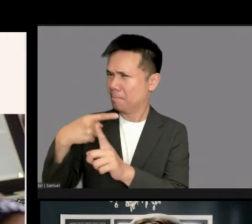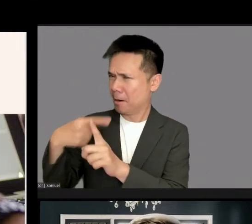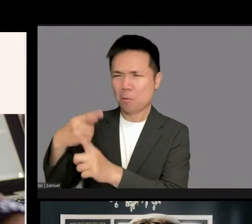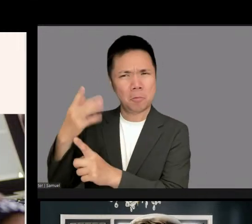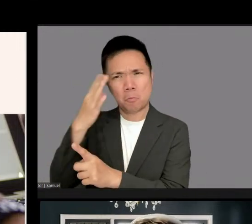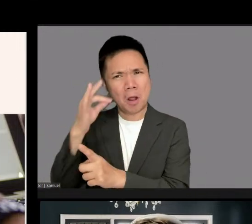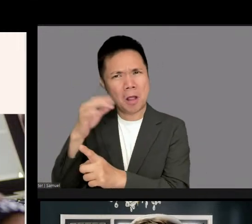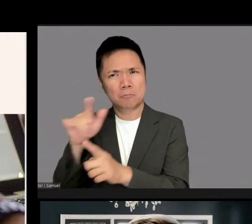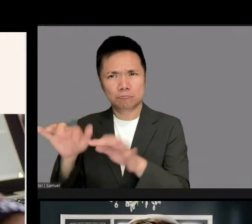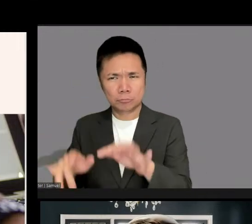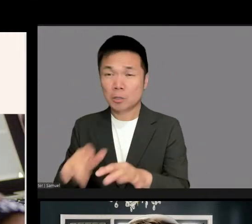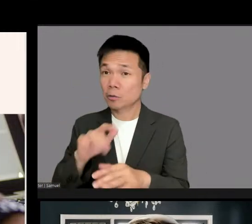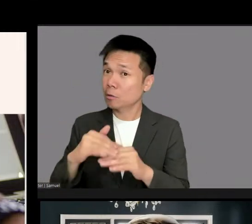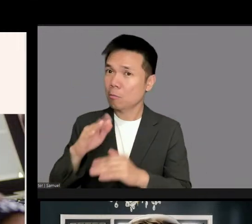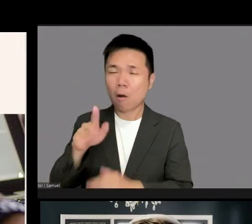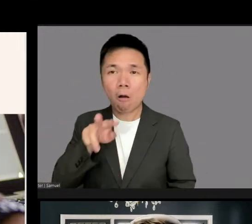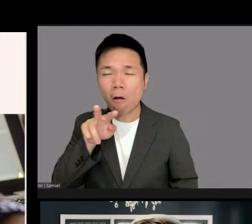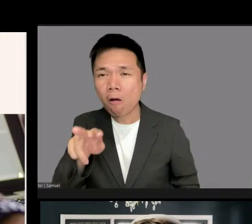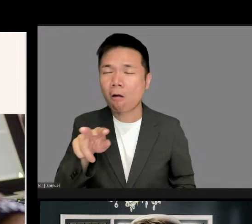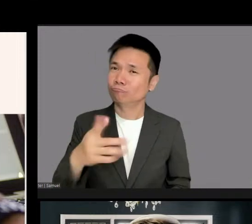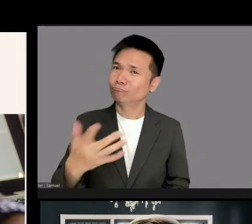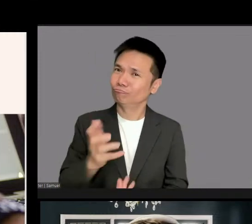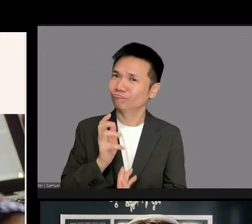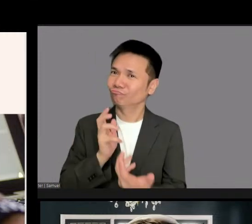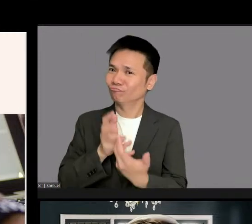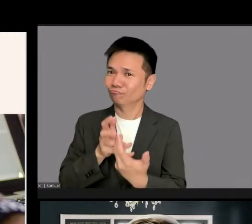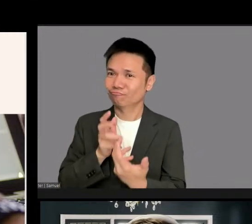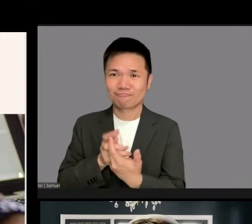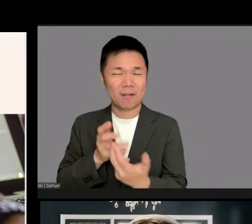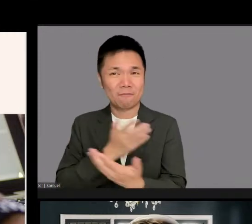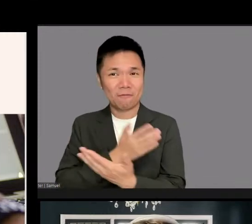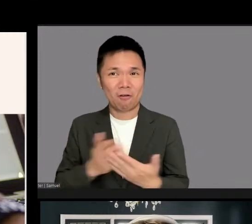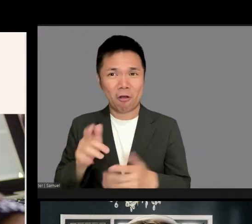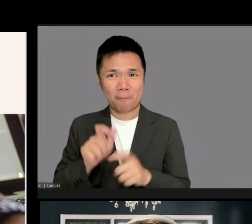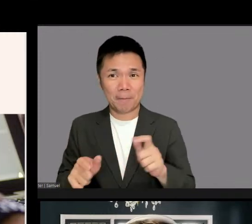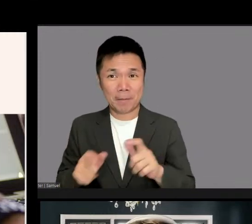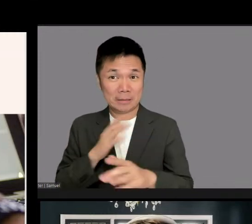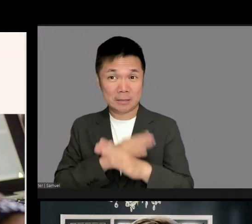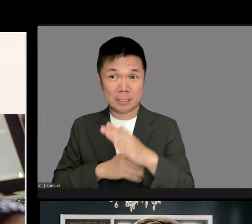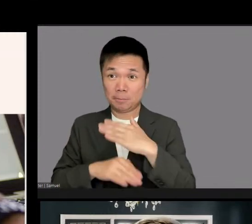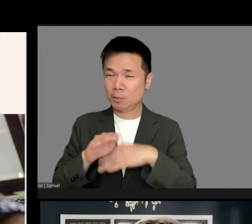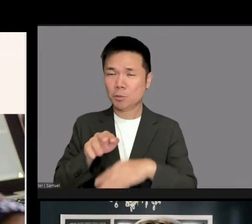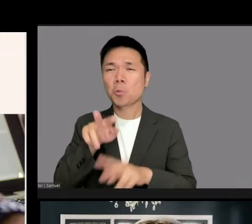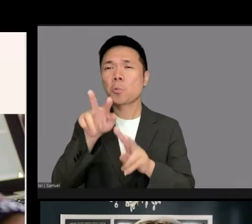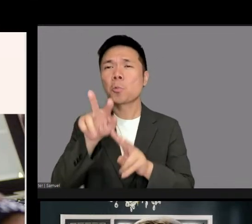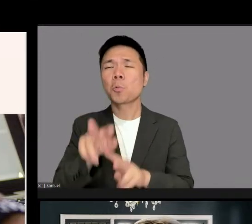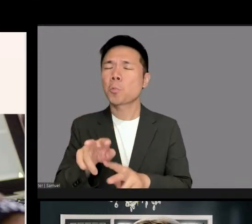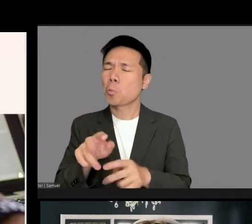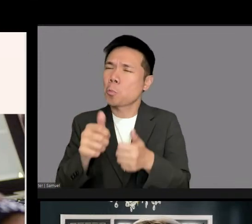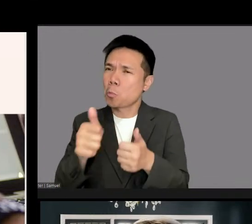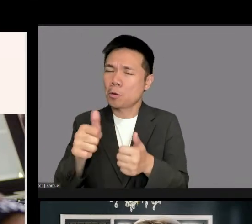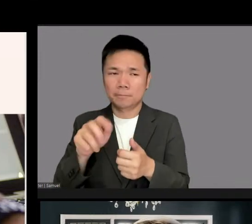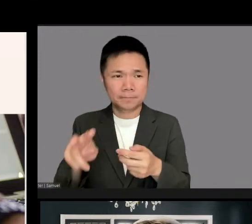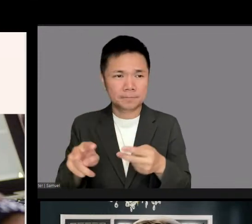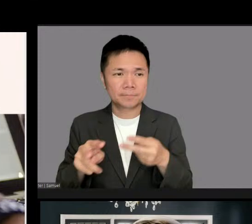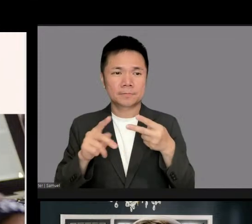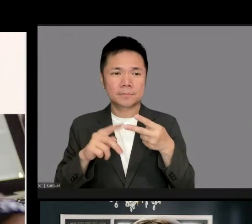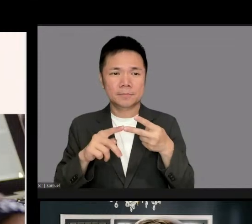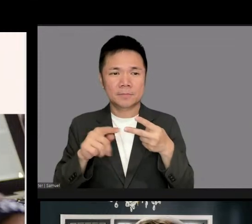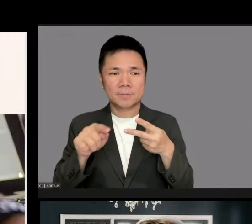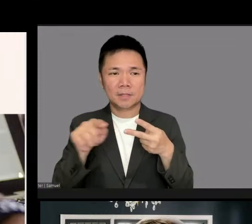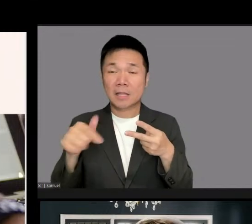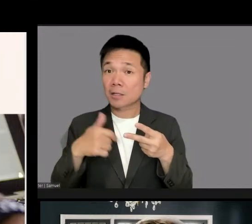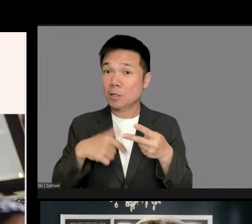it improves user experience by ensuring that your site is usable to everyone, including people with disabilities. Number 2, it helps ensure your site